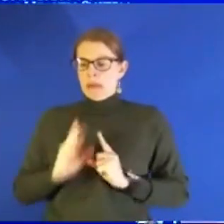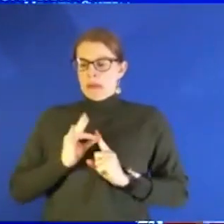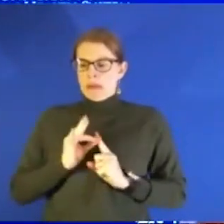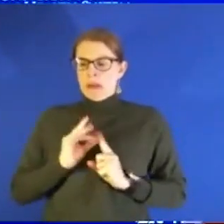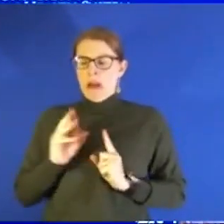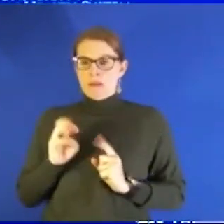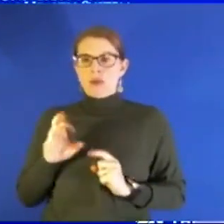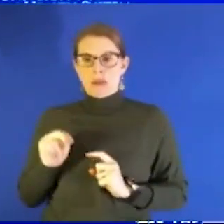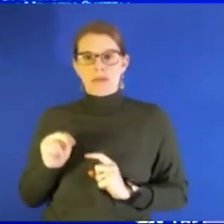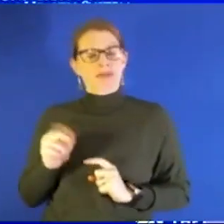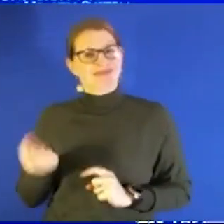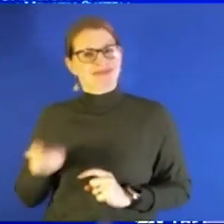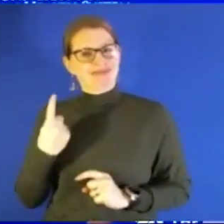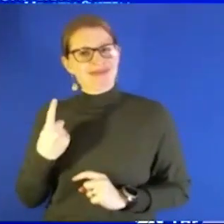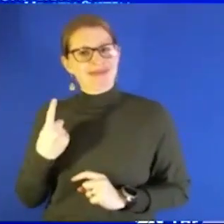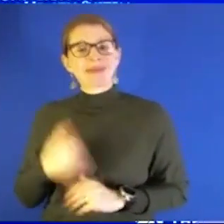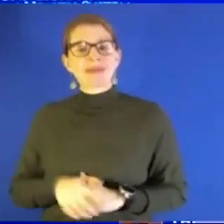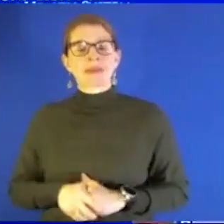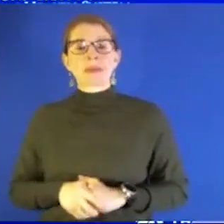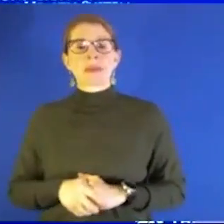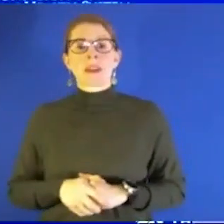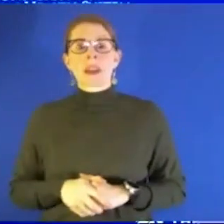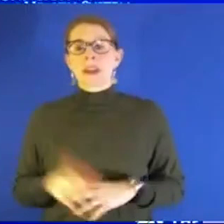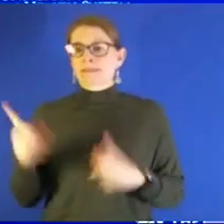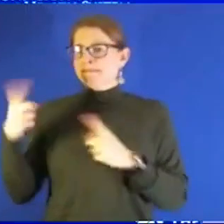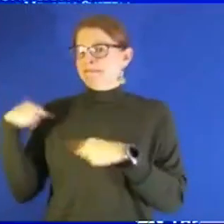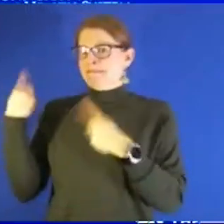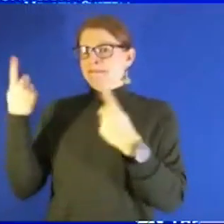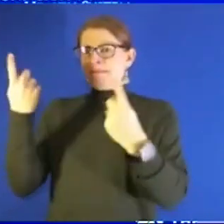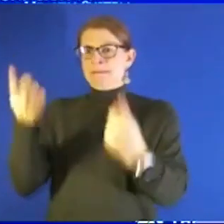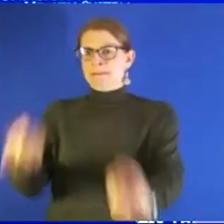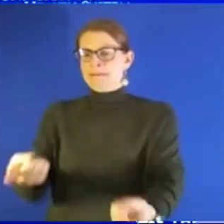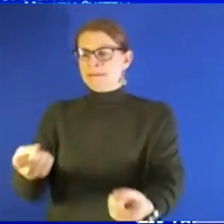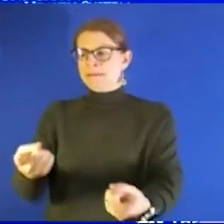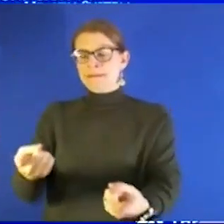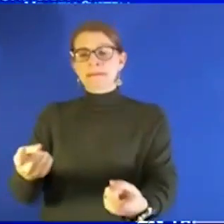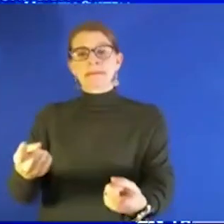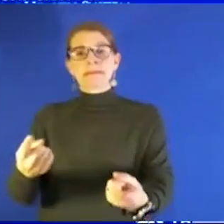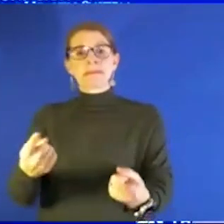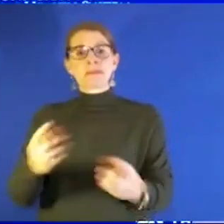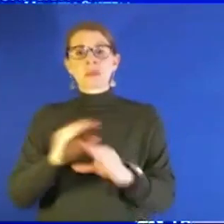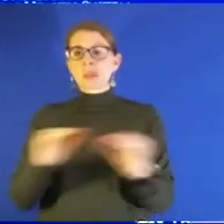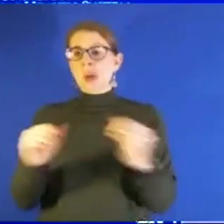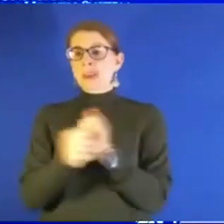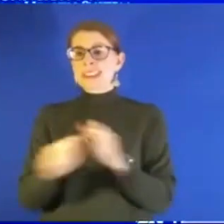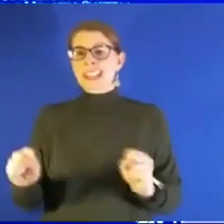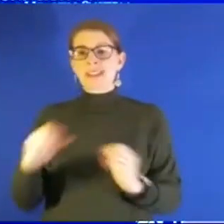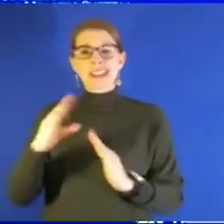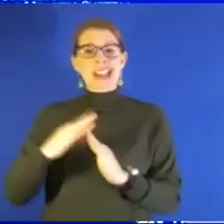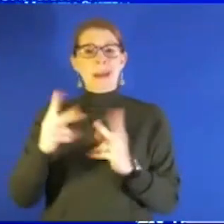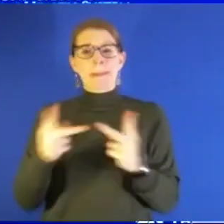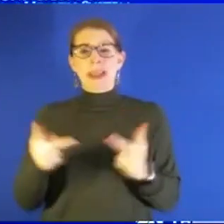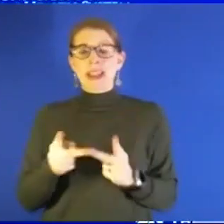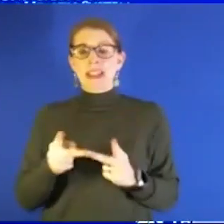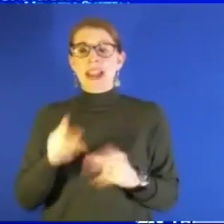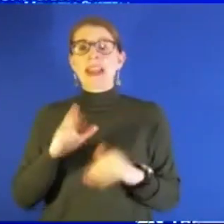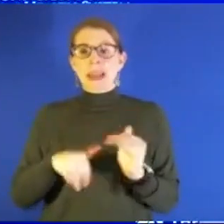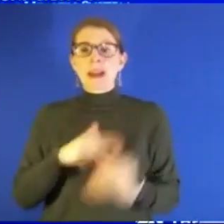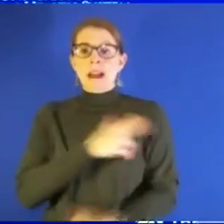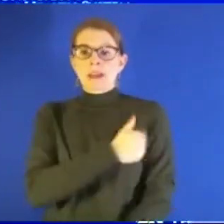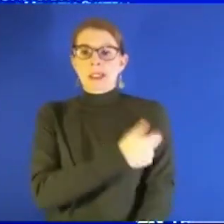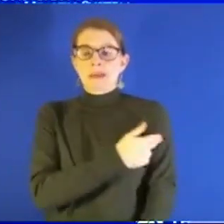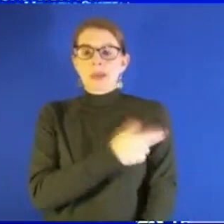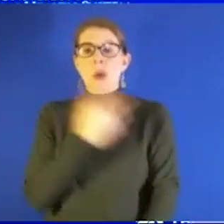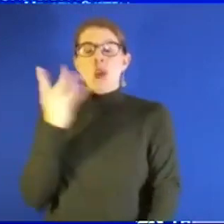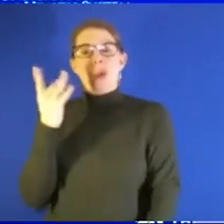have seen this throughout the pandemic, and this has been vitally true, there is no safer place than in the hospital because of the measures that